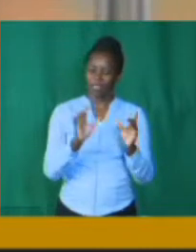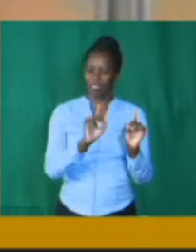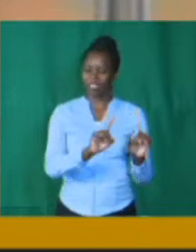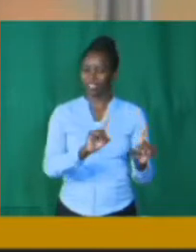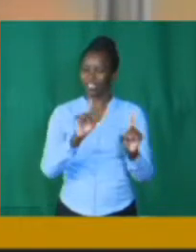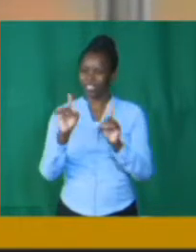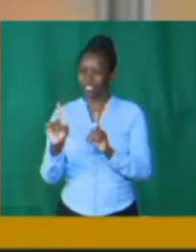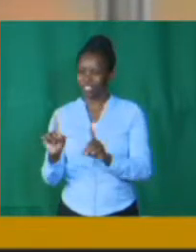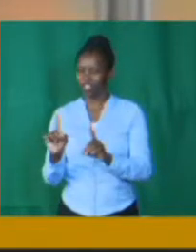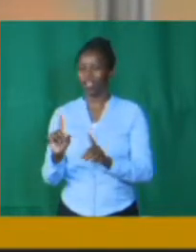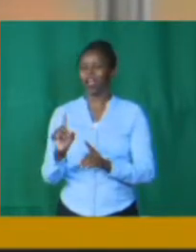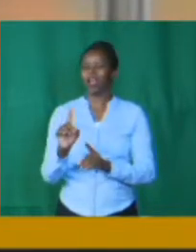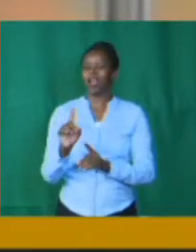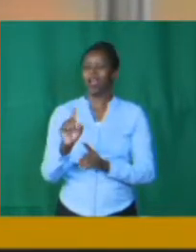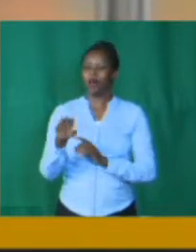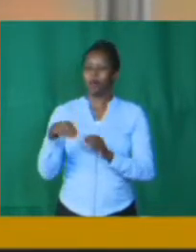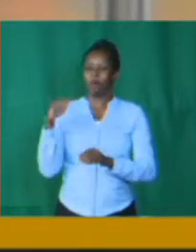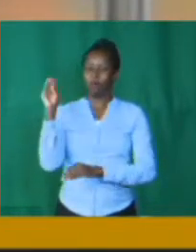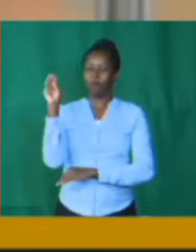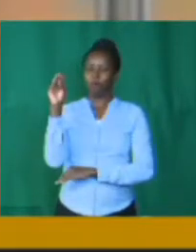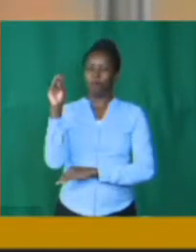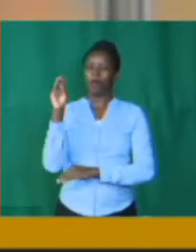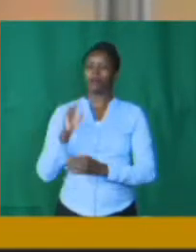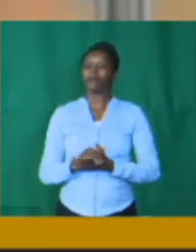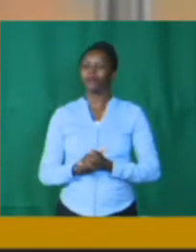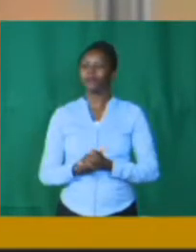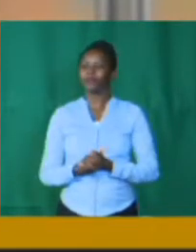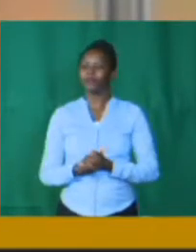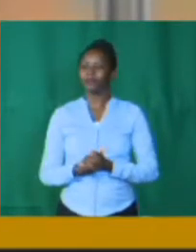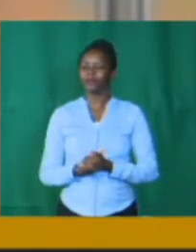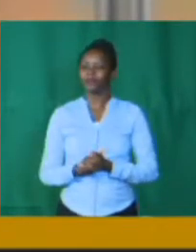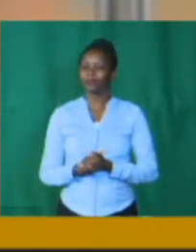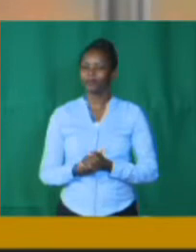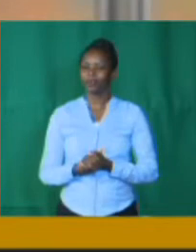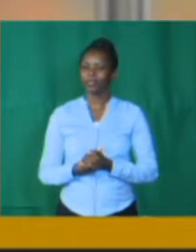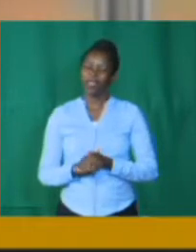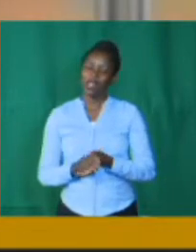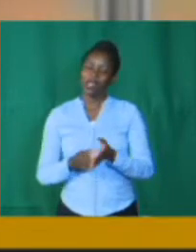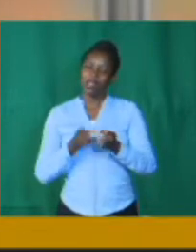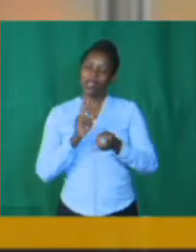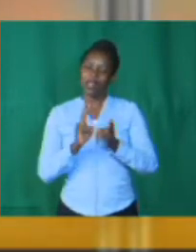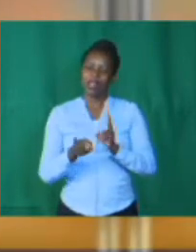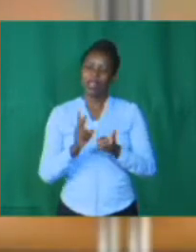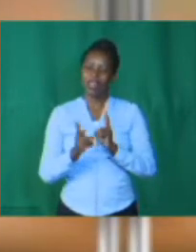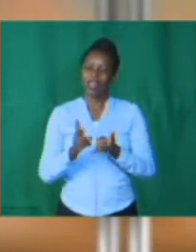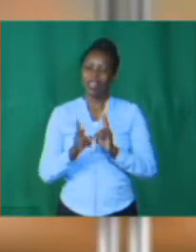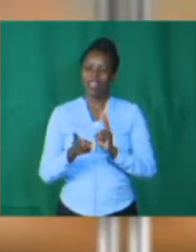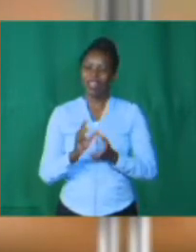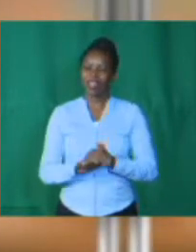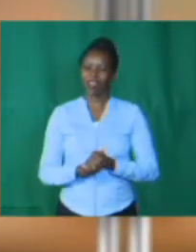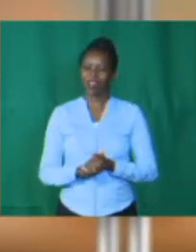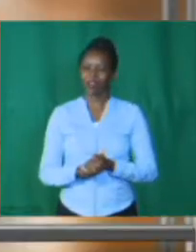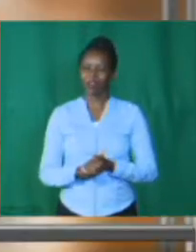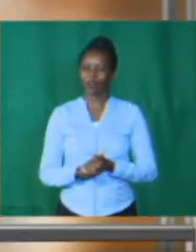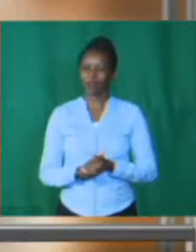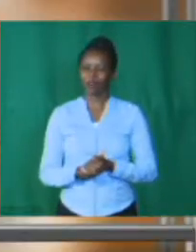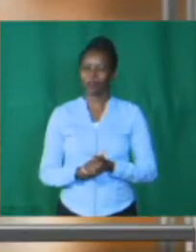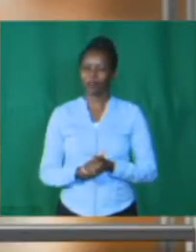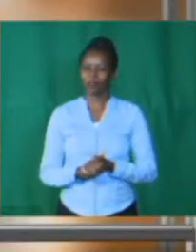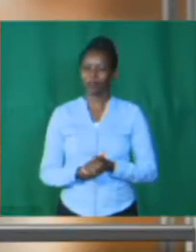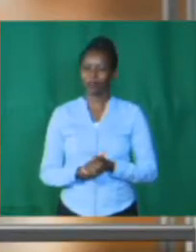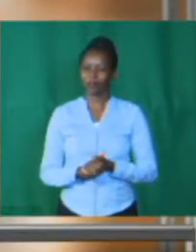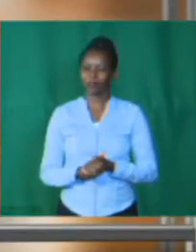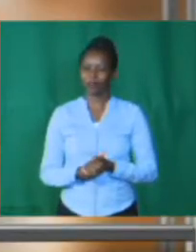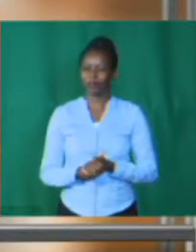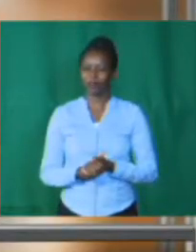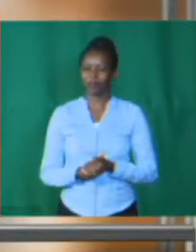Mr. Zweli Mamba. Also joining us in the studio are our sign language interpreters Zanele Fagutse and Linda